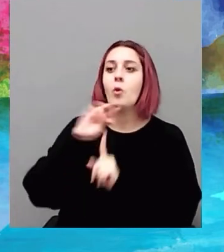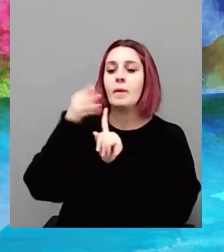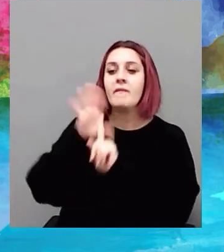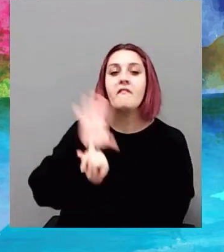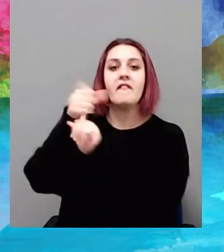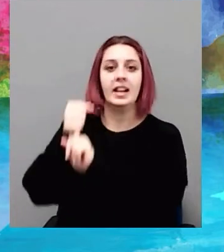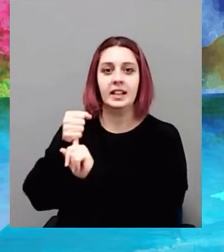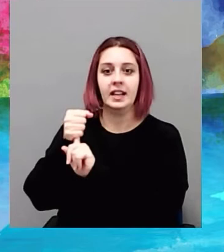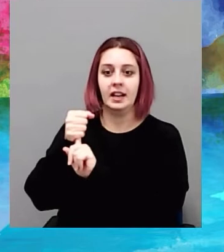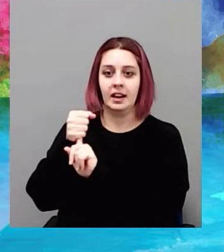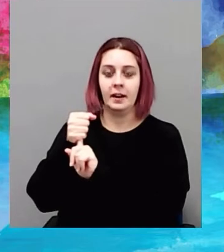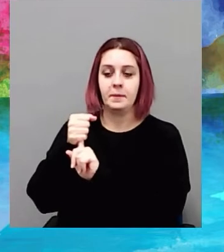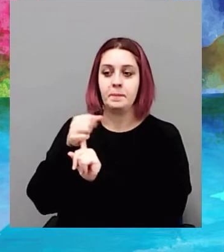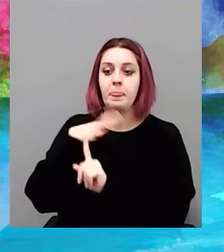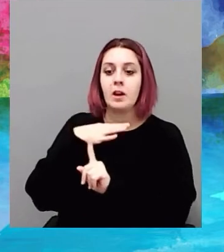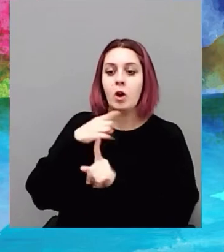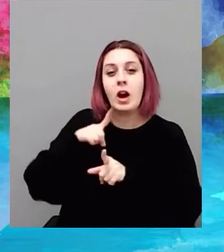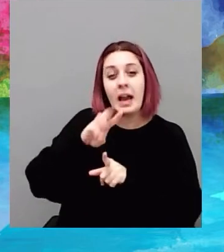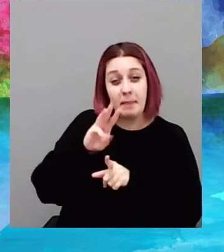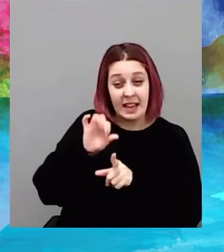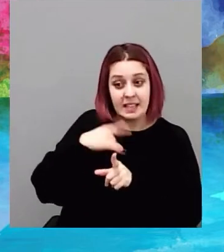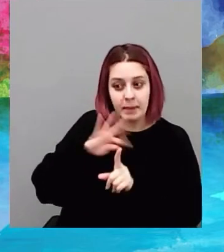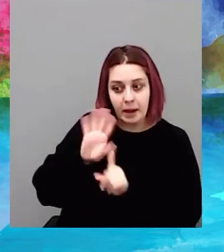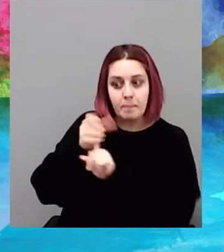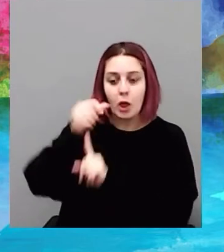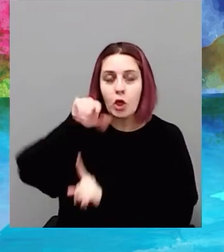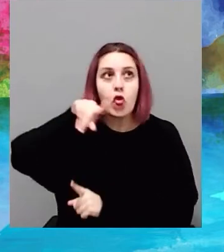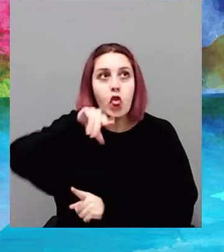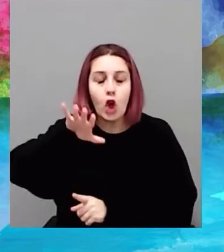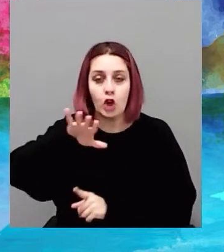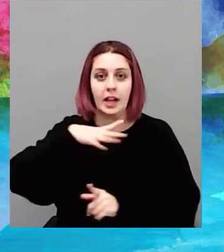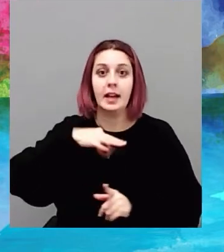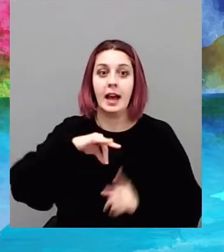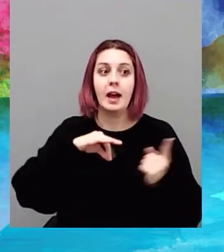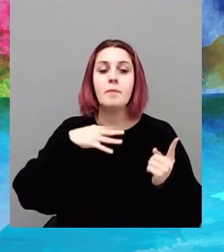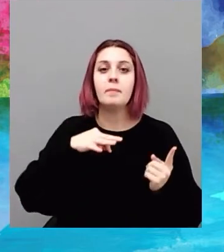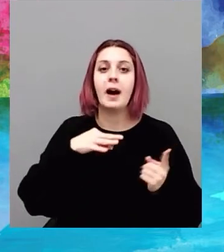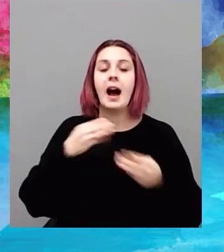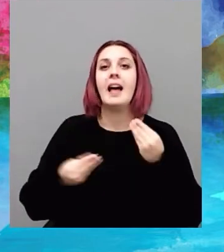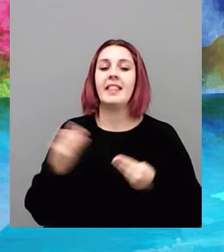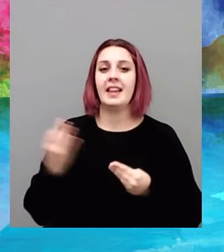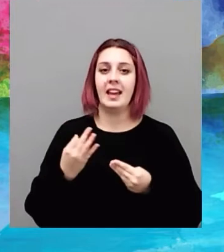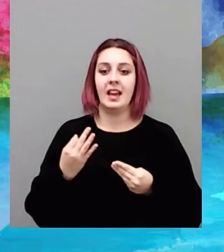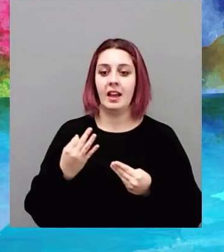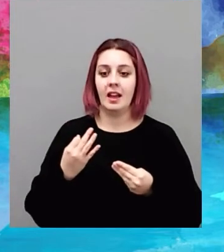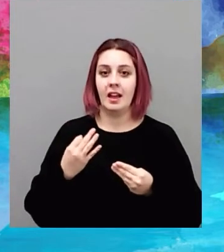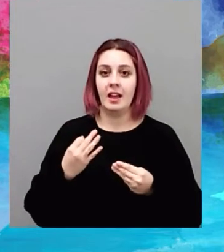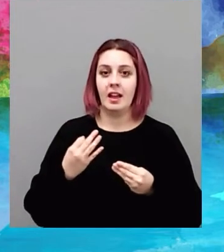system in a city has major benefits because it